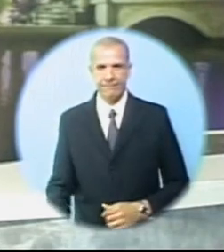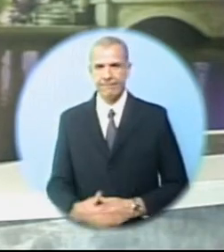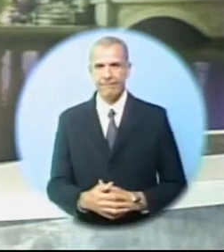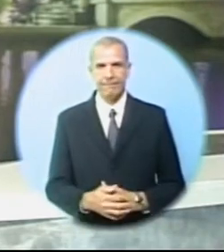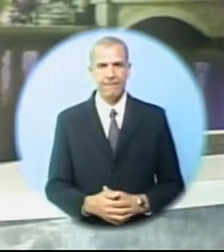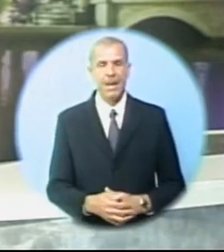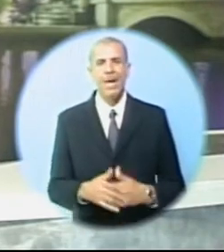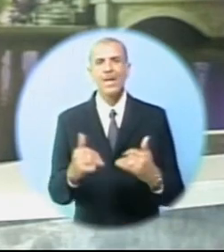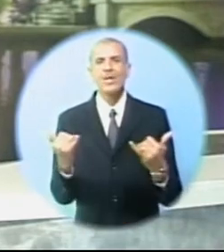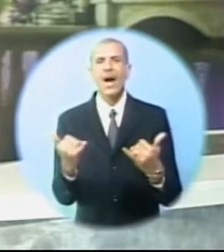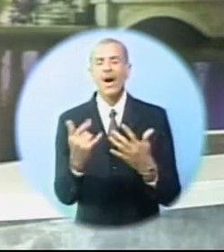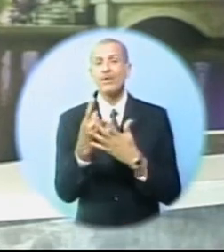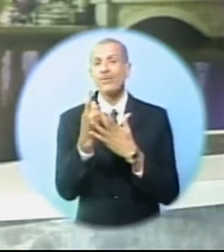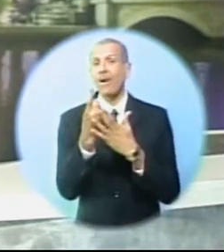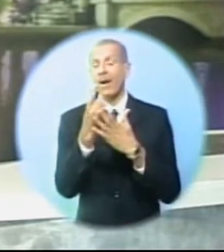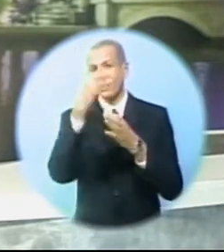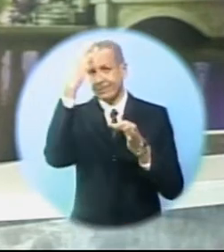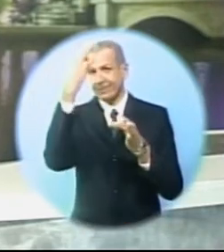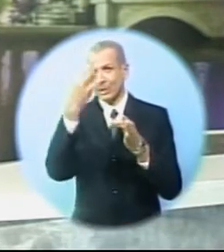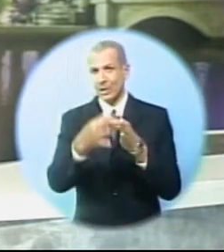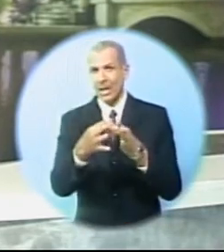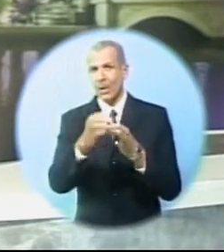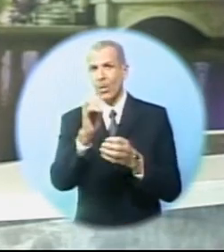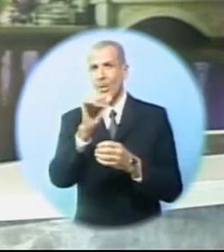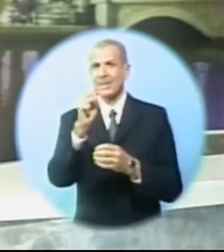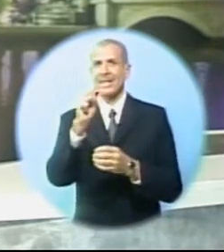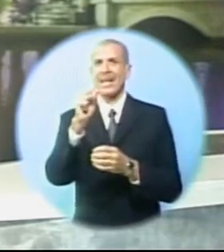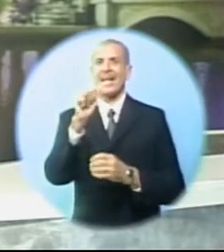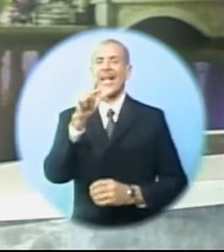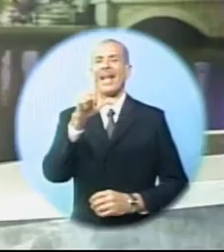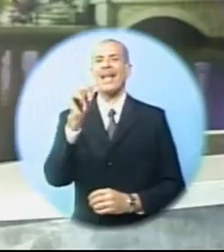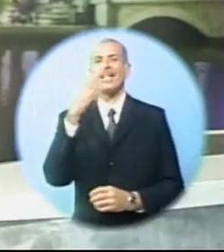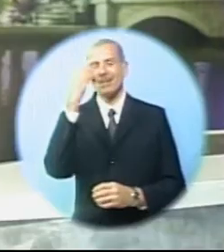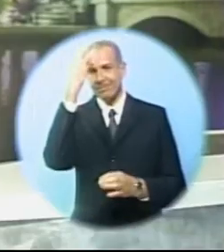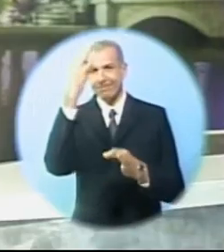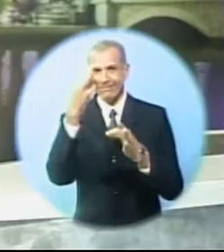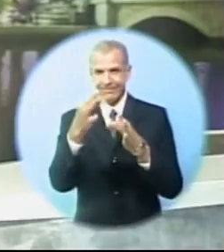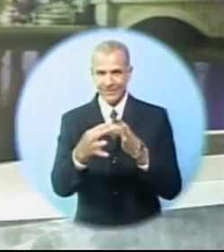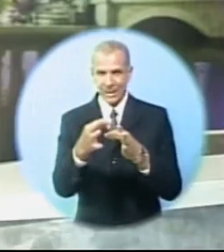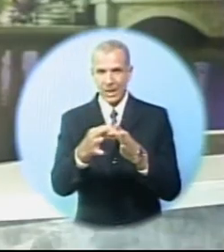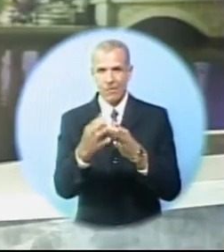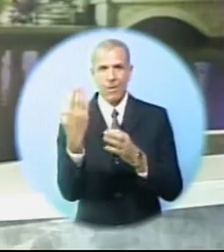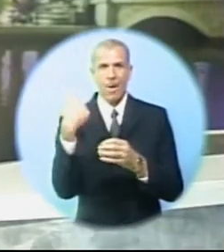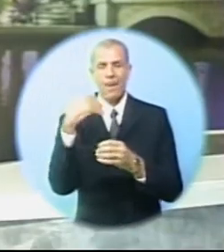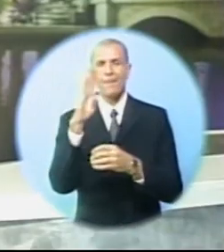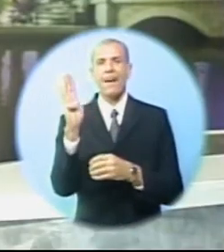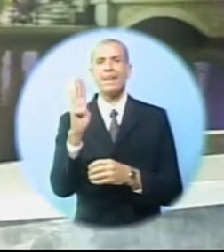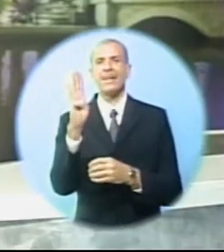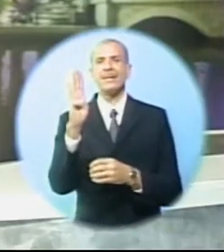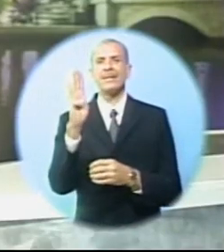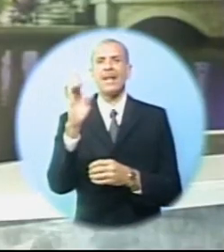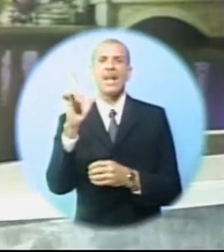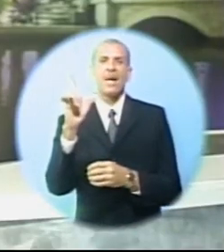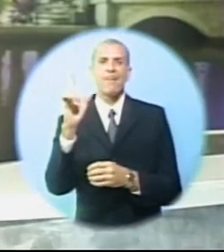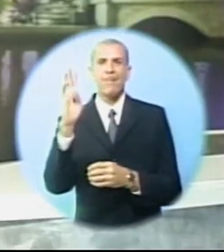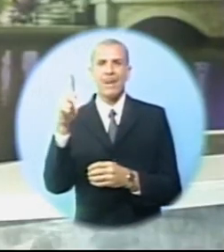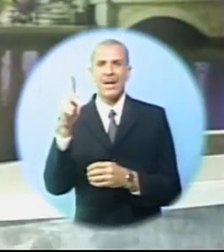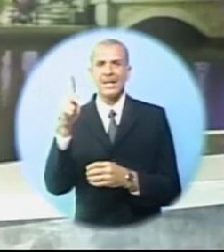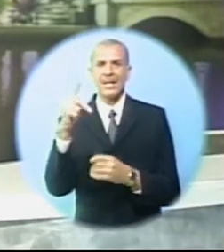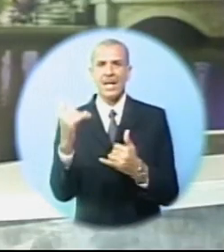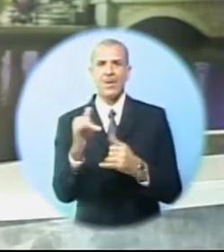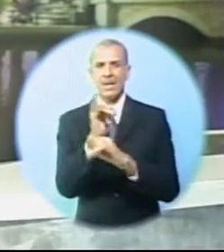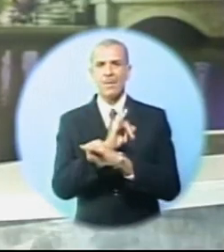It's now up to presiding judge Olson Aline to rule on the case involving former Barbados Labour Party and now